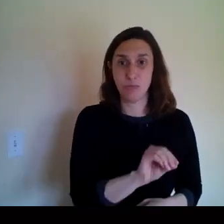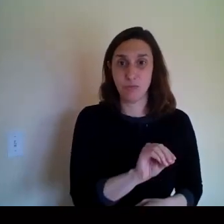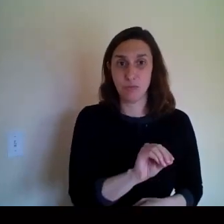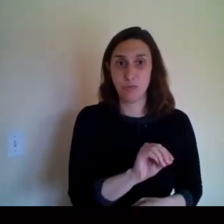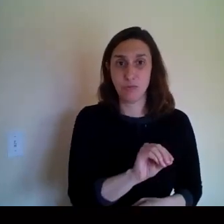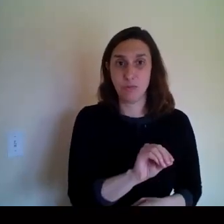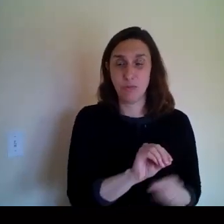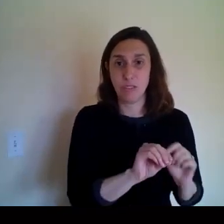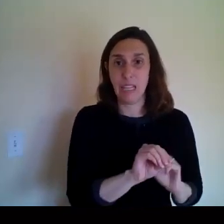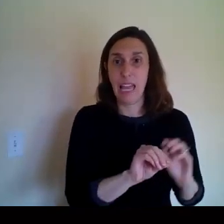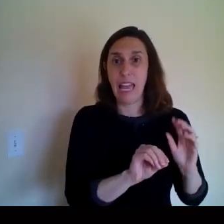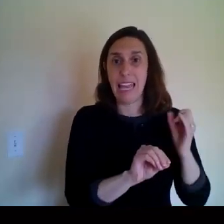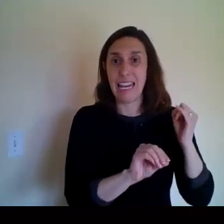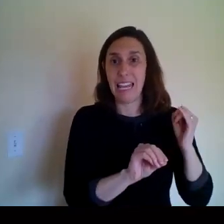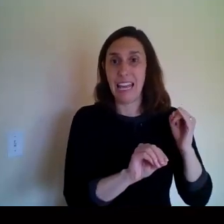and end up